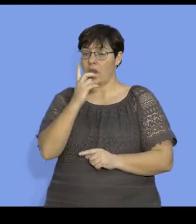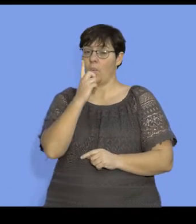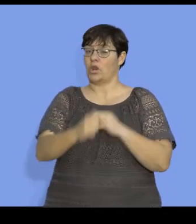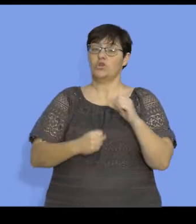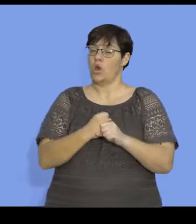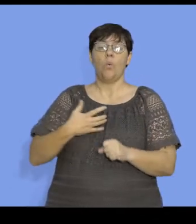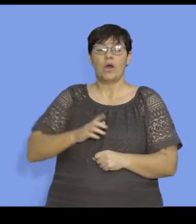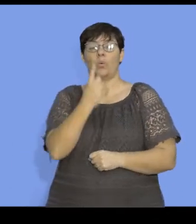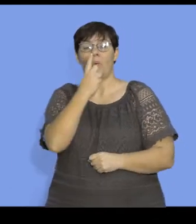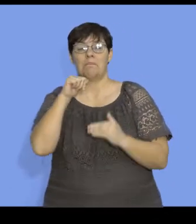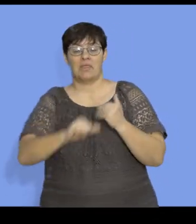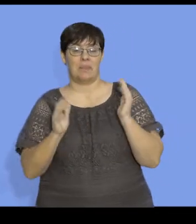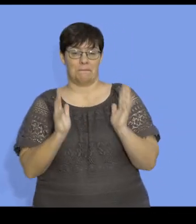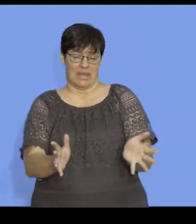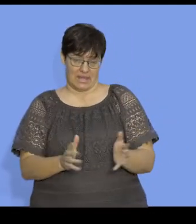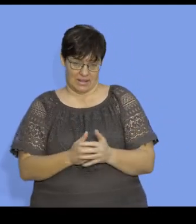Okay.